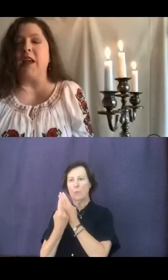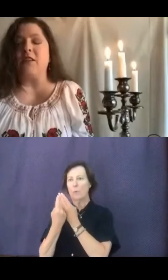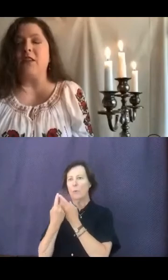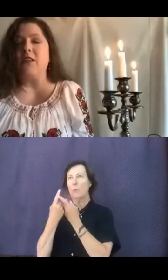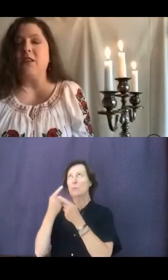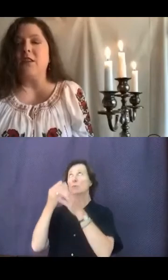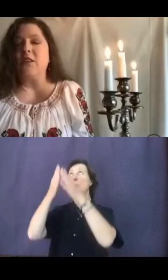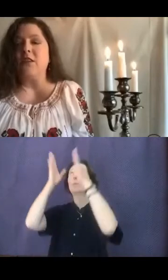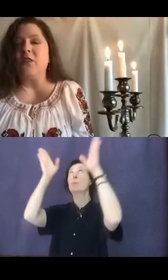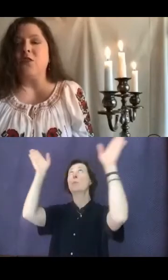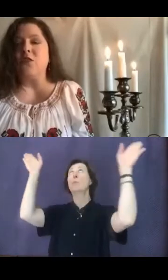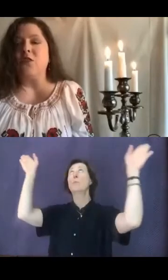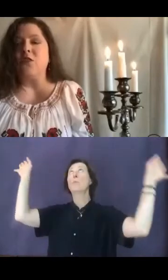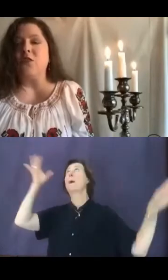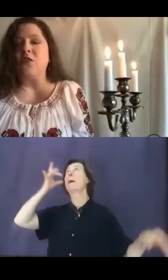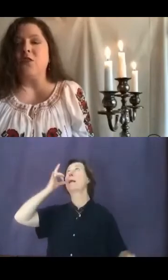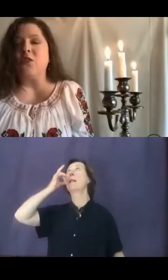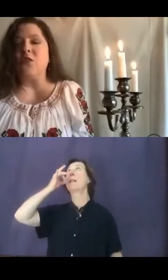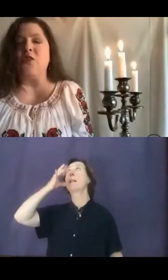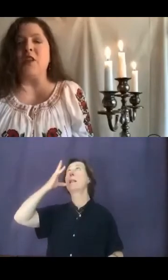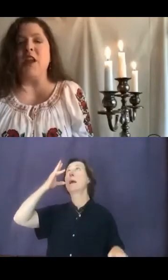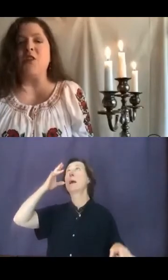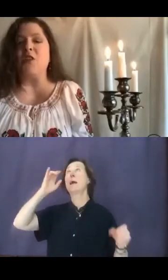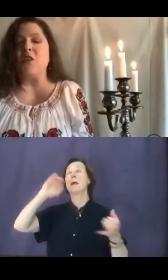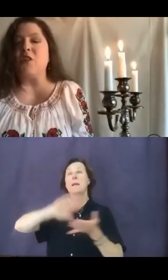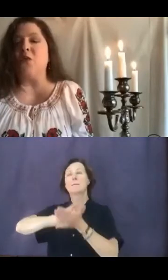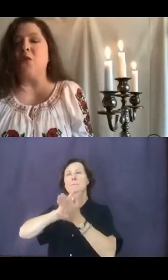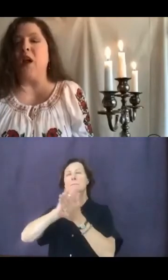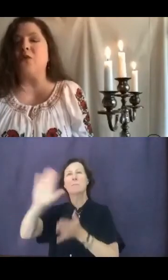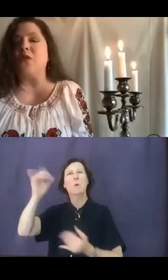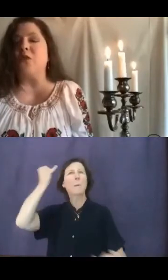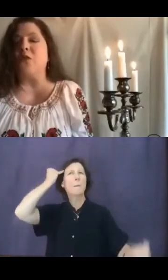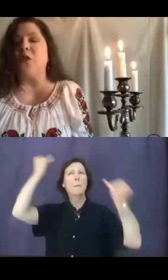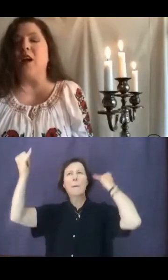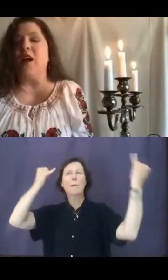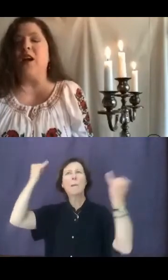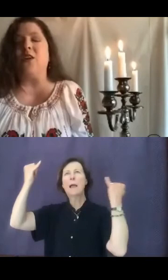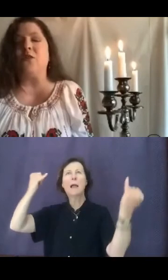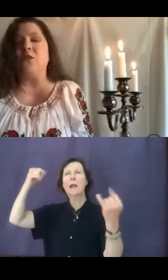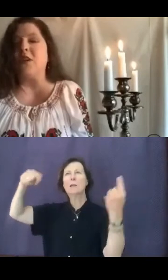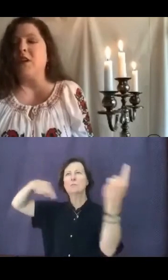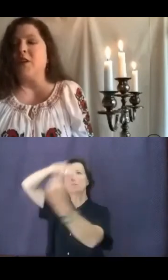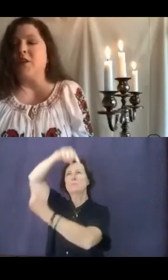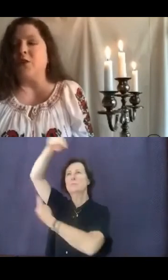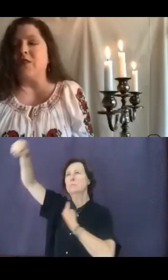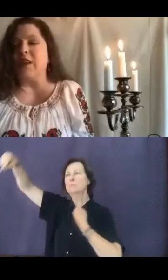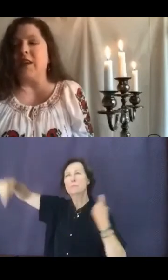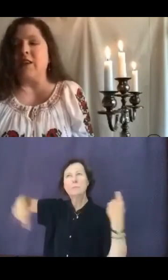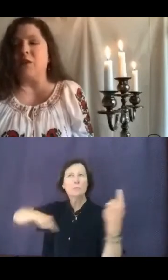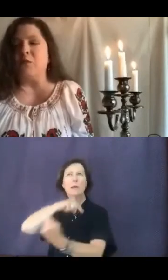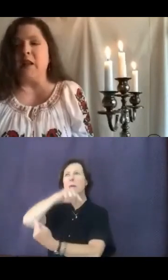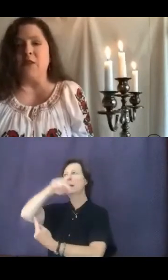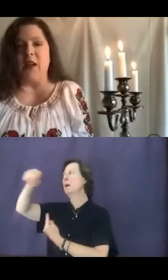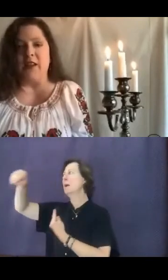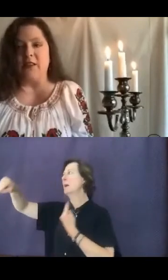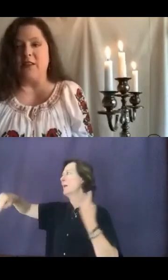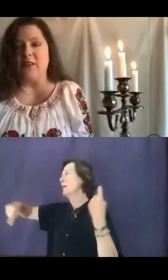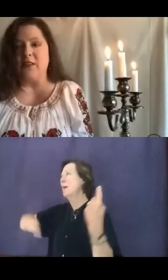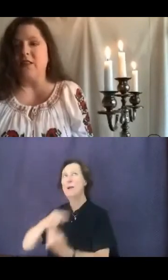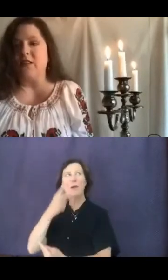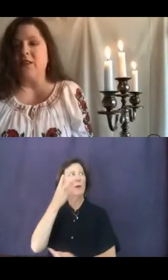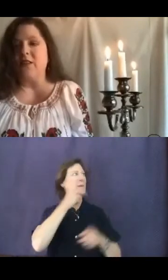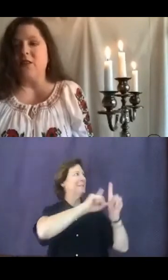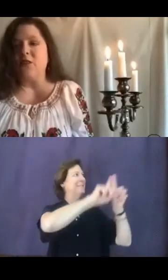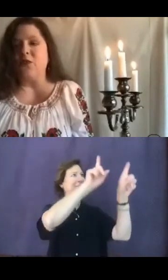light, turn your imagination around and around to see its many